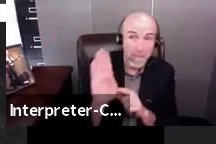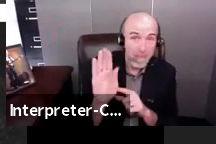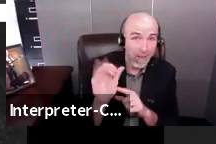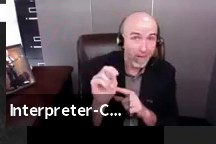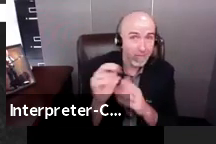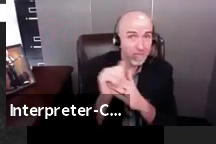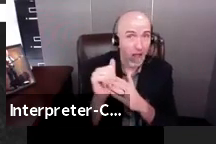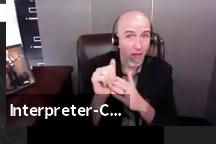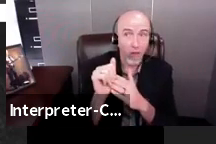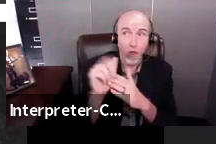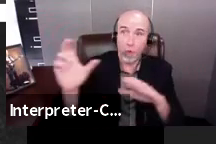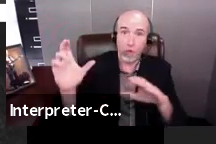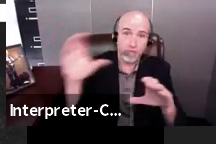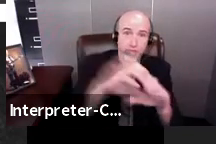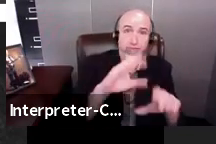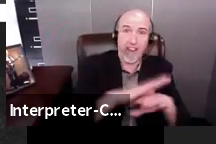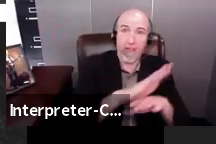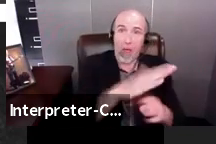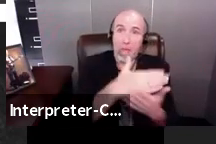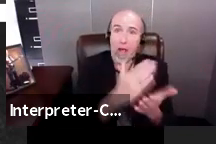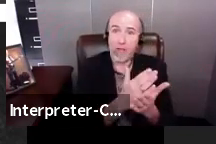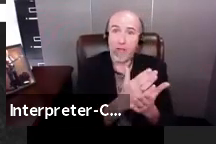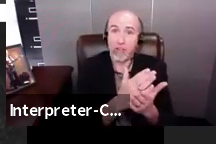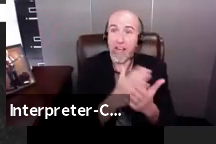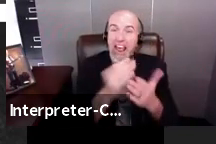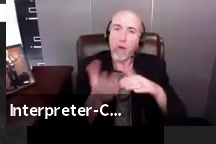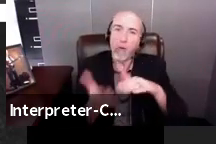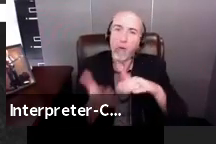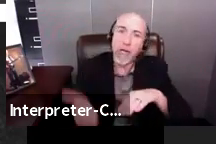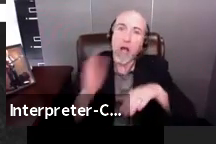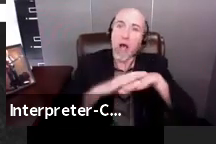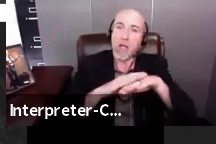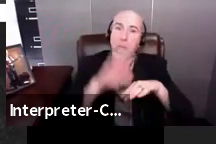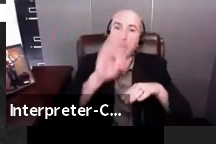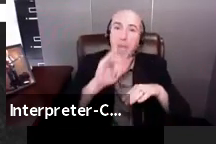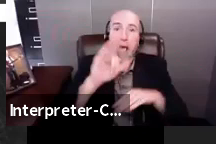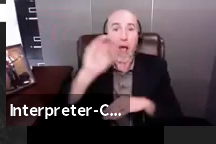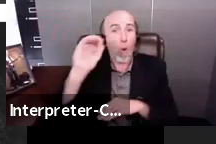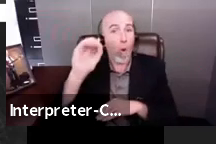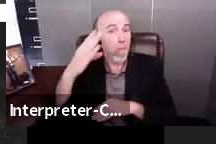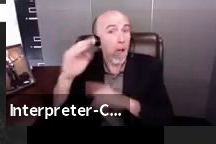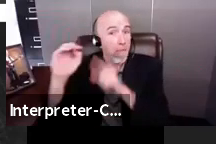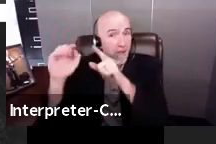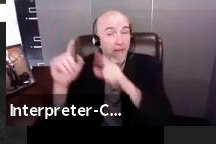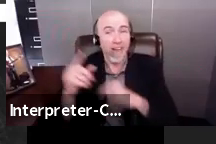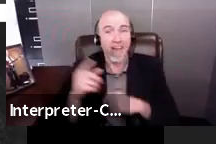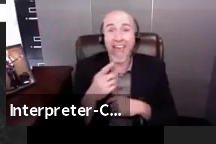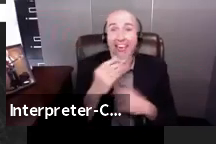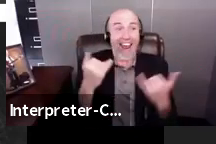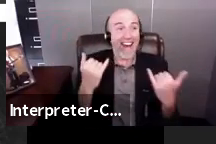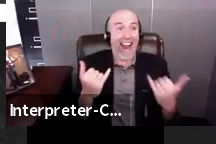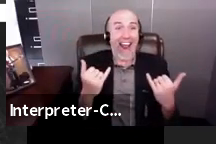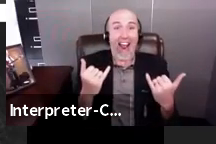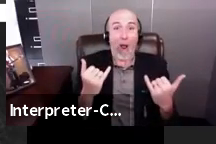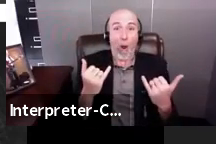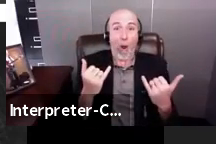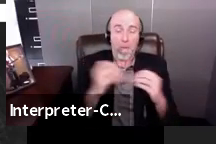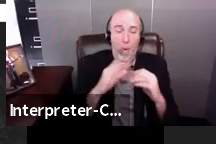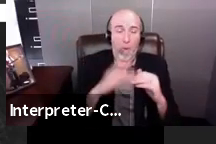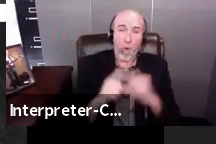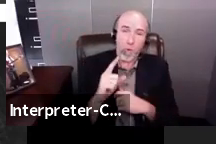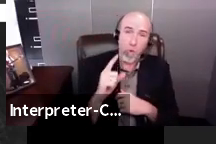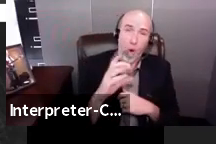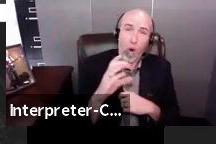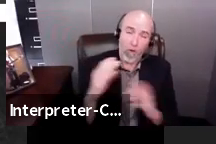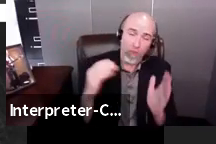in their budget. It was enhanced by President Obama. And now over